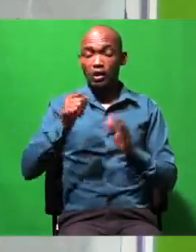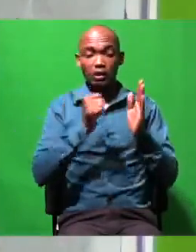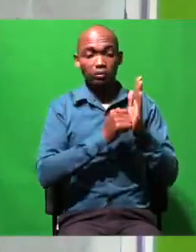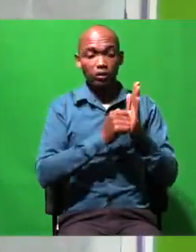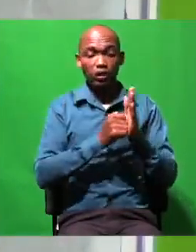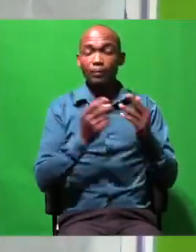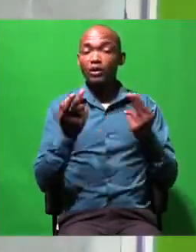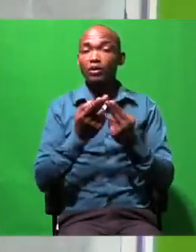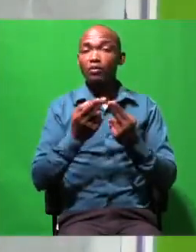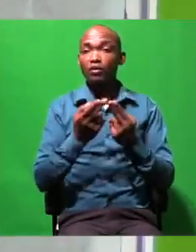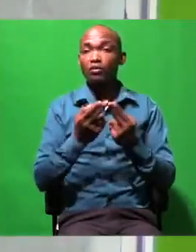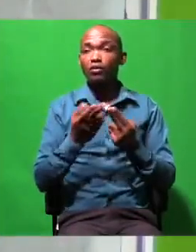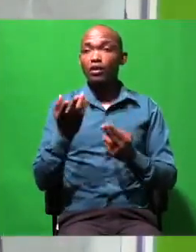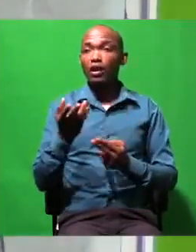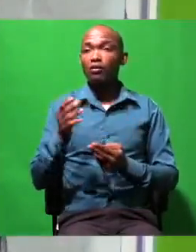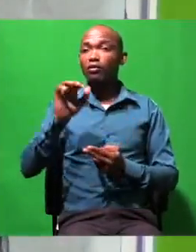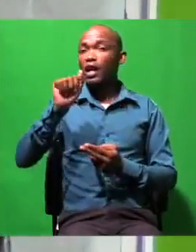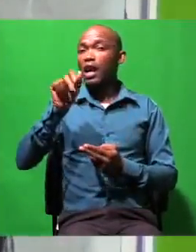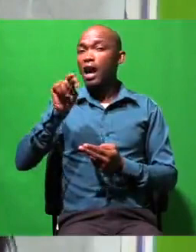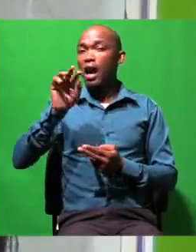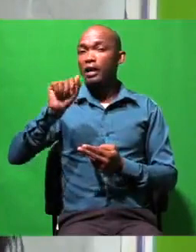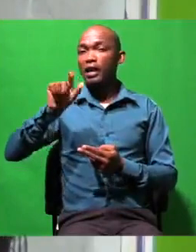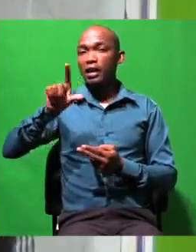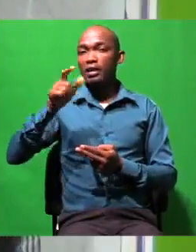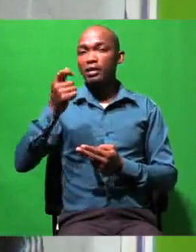we have analytical chemistry,